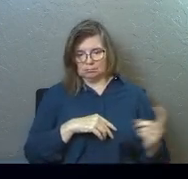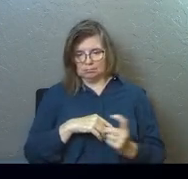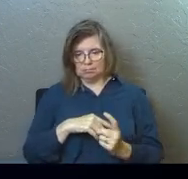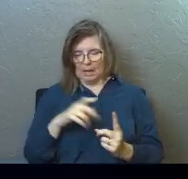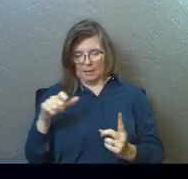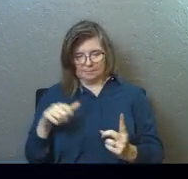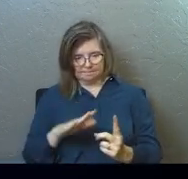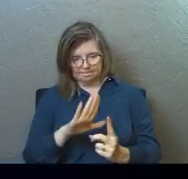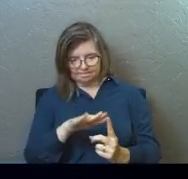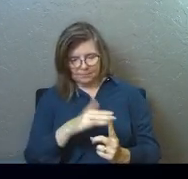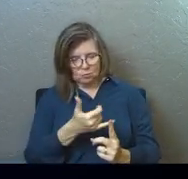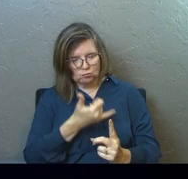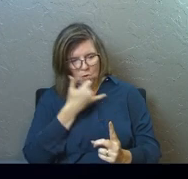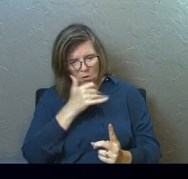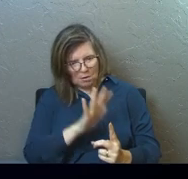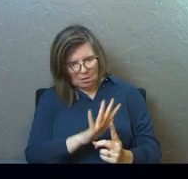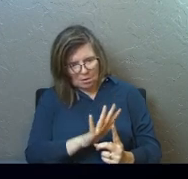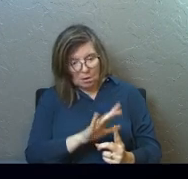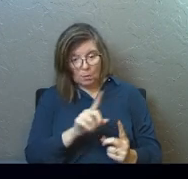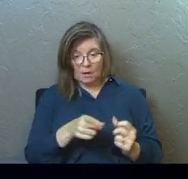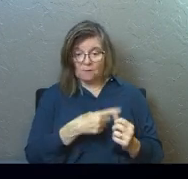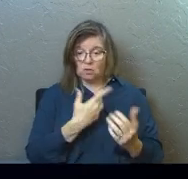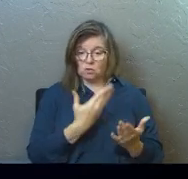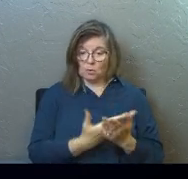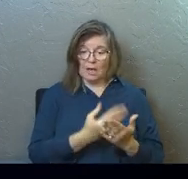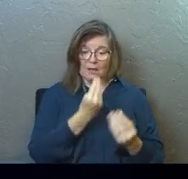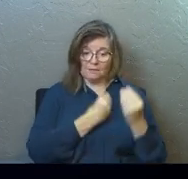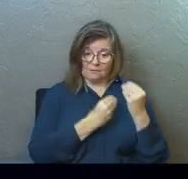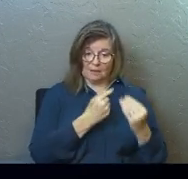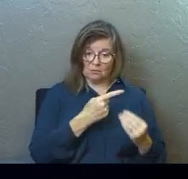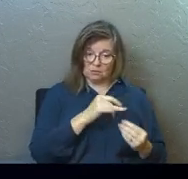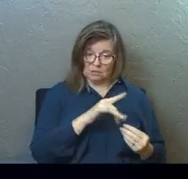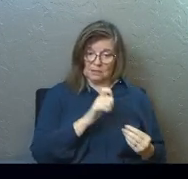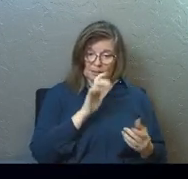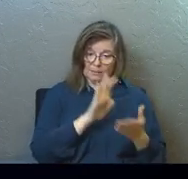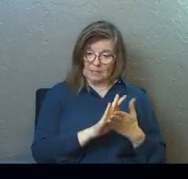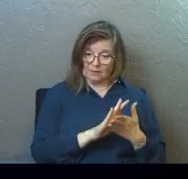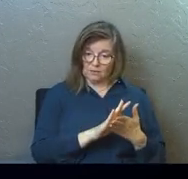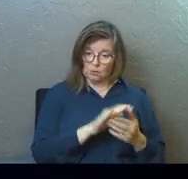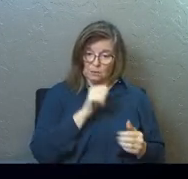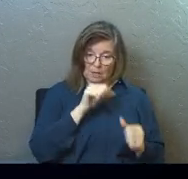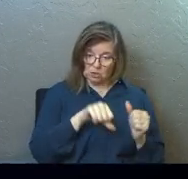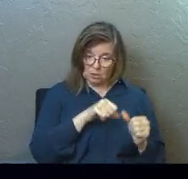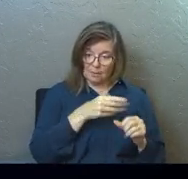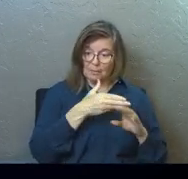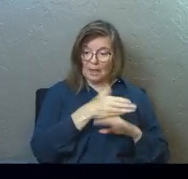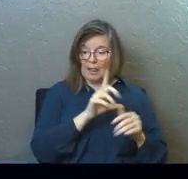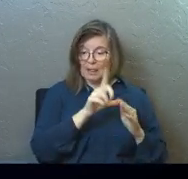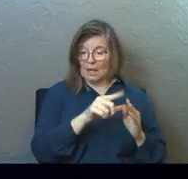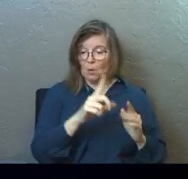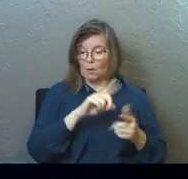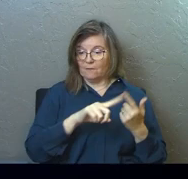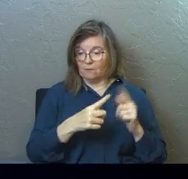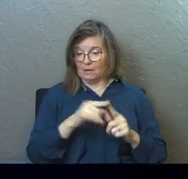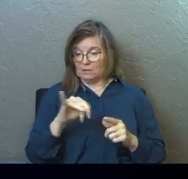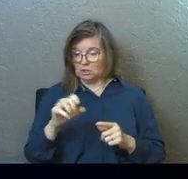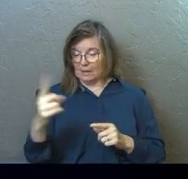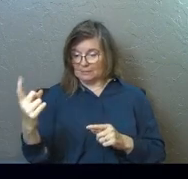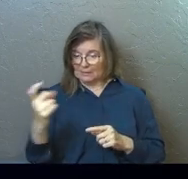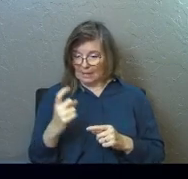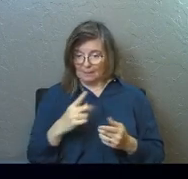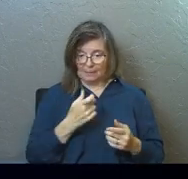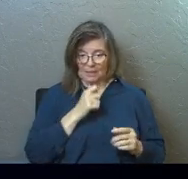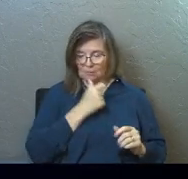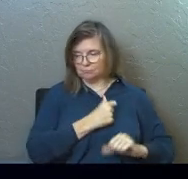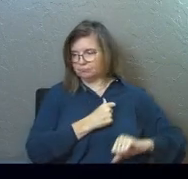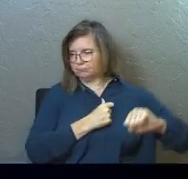oppose him to his face. What he did was very wrong. When he first arrived, he ate with the Gentile believers who were not circumcised, but afterward, when some friends of James came,